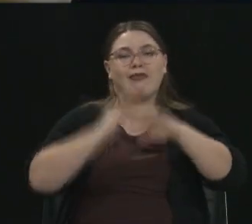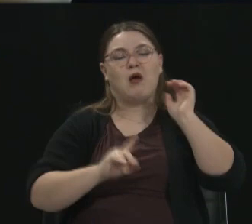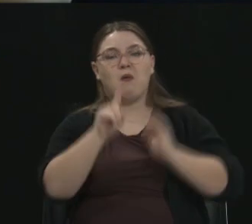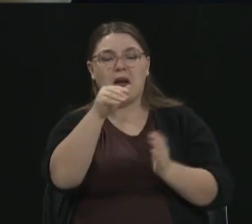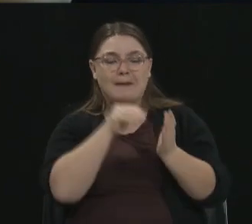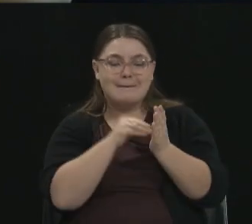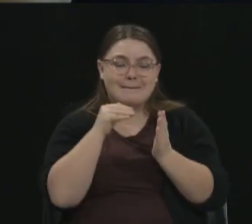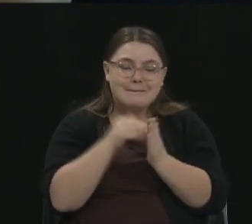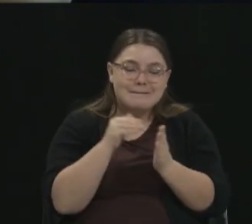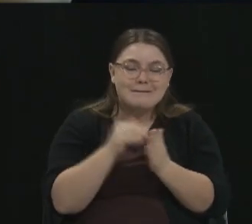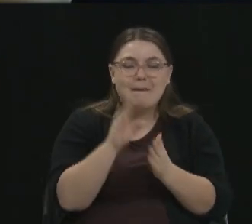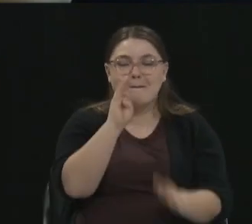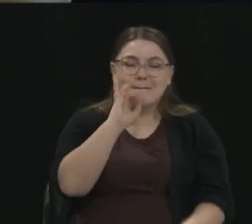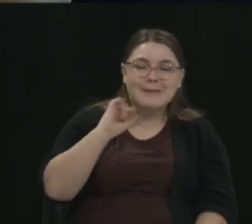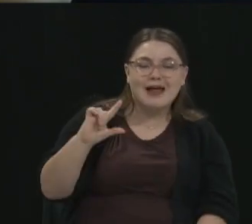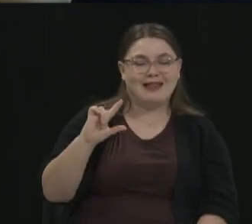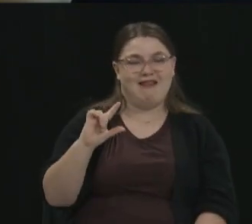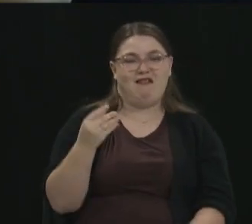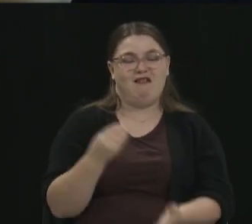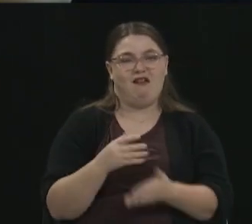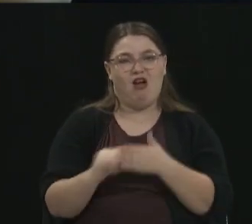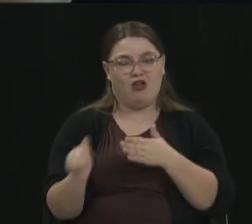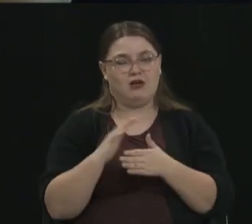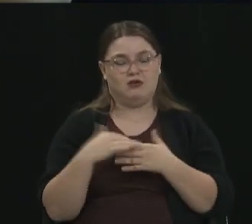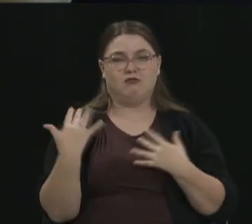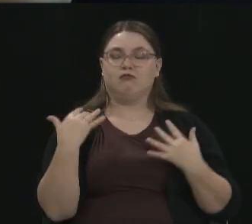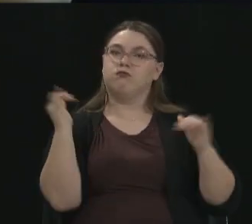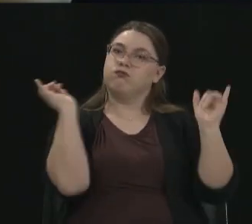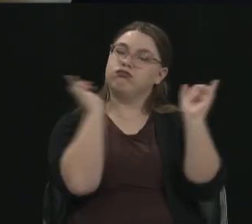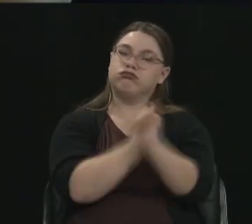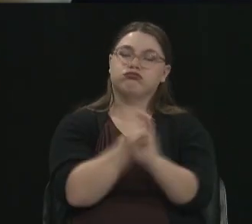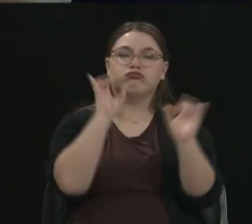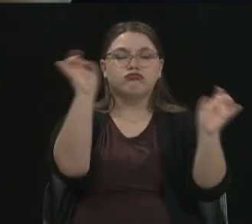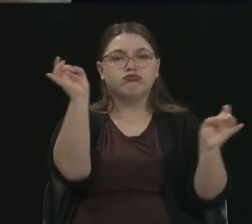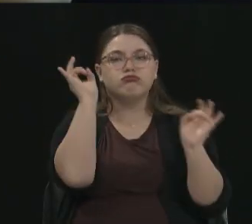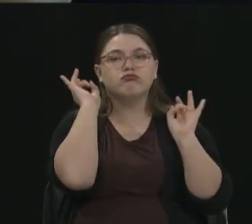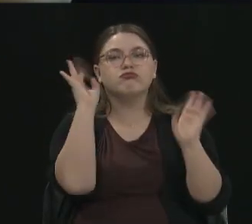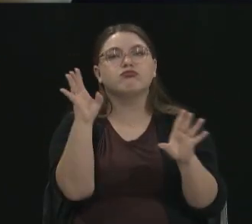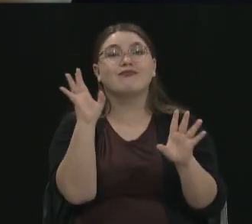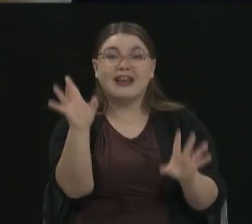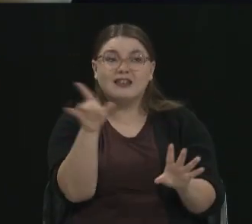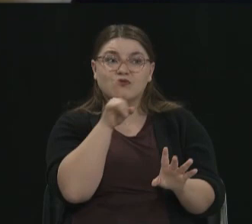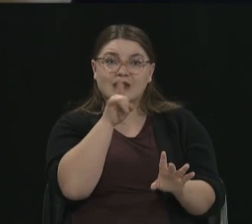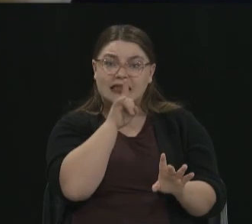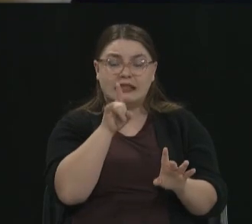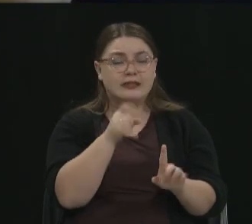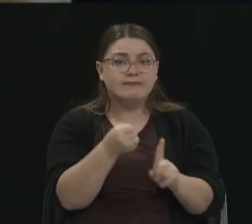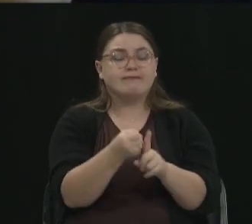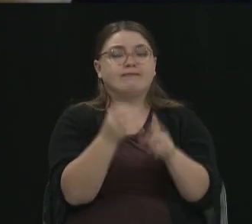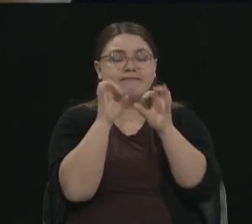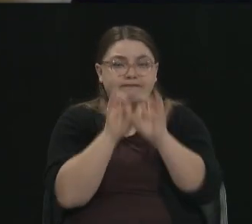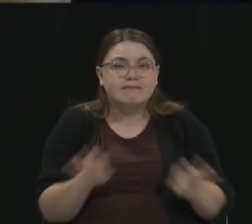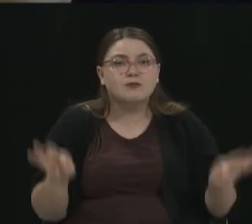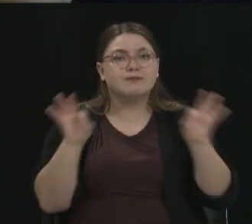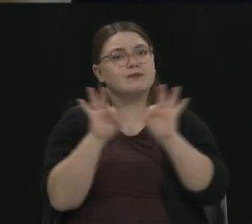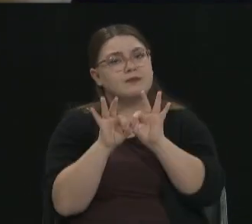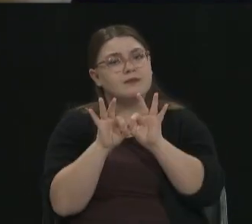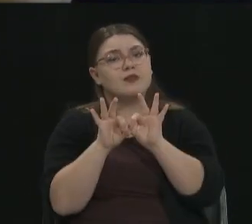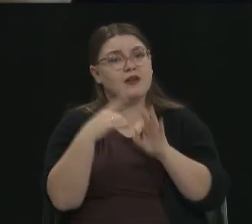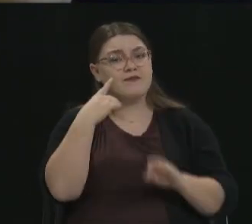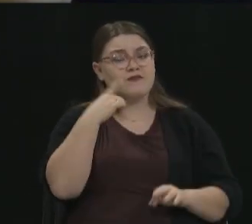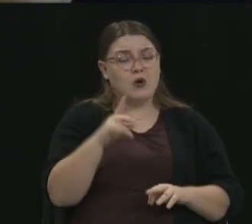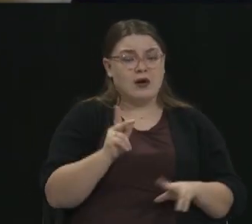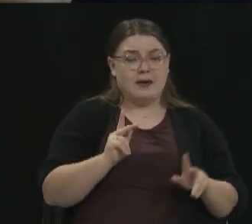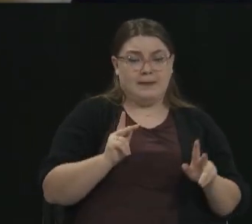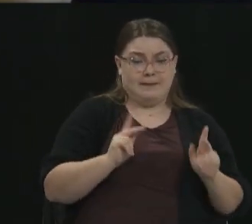That's a very good deal. And you can imagine individual members in Ohio